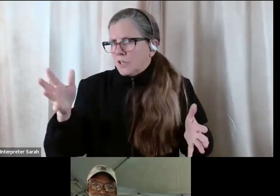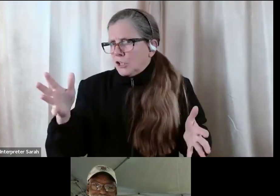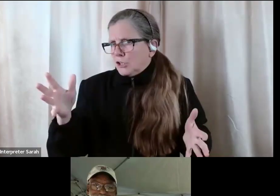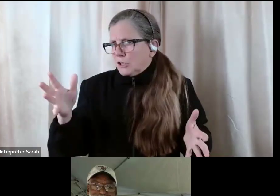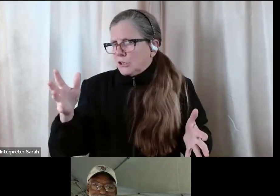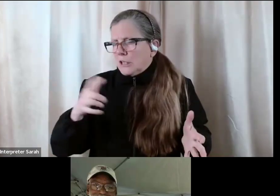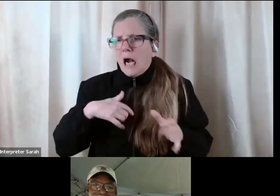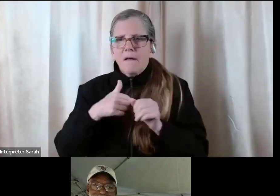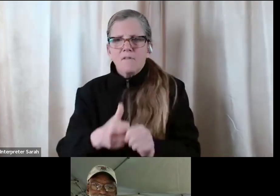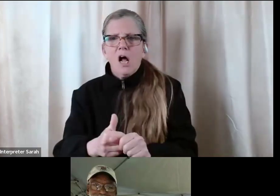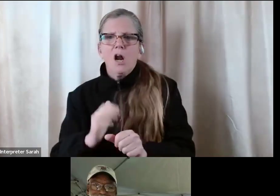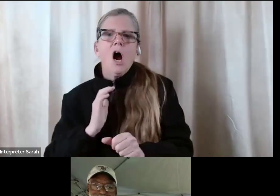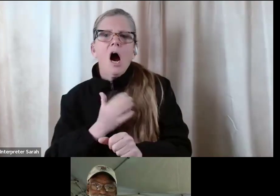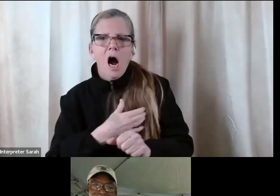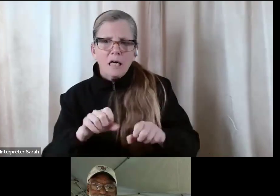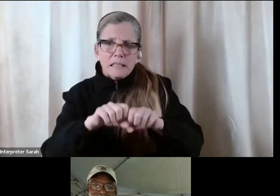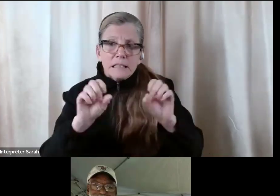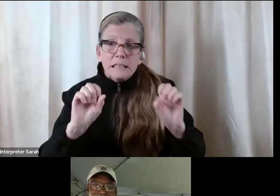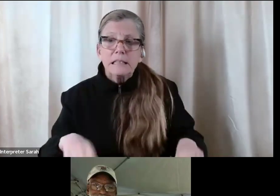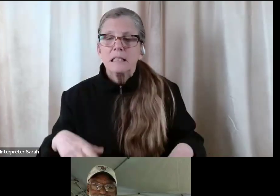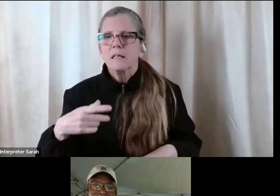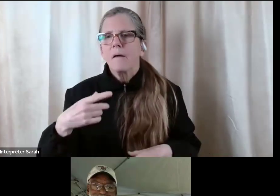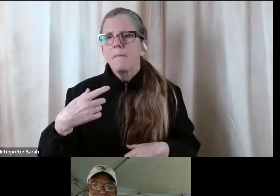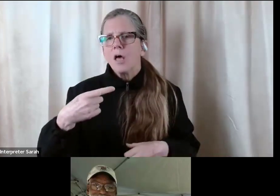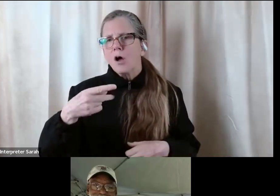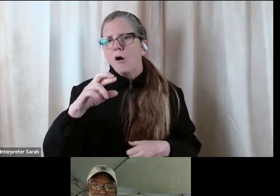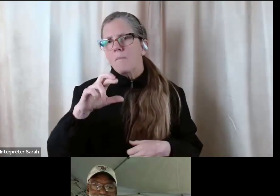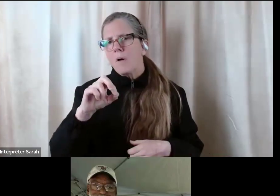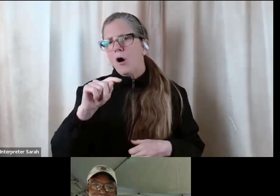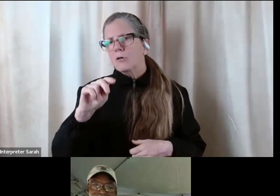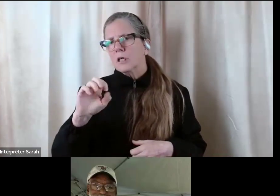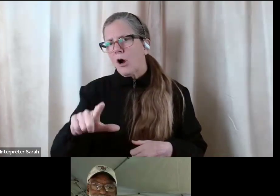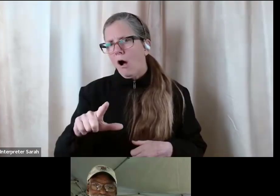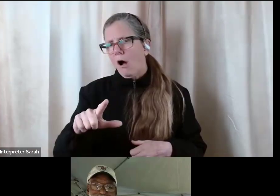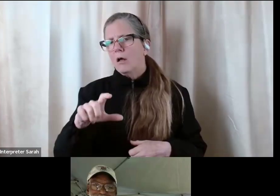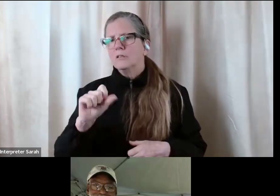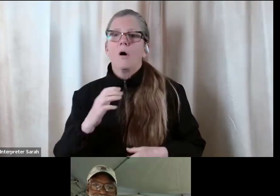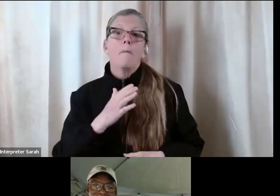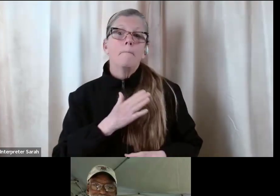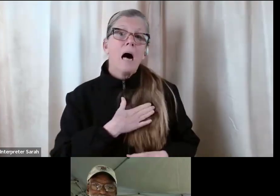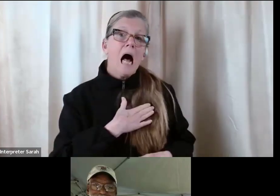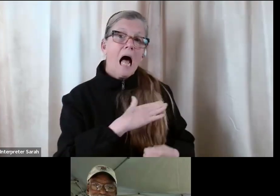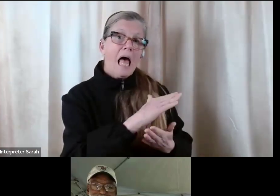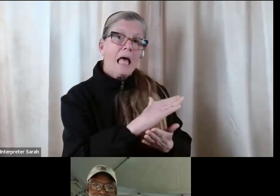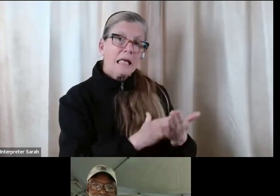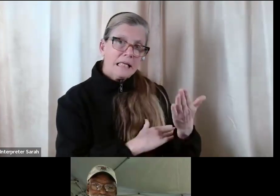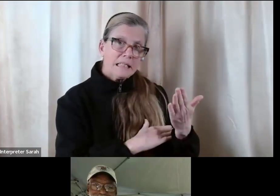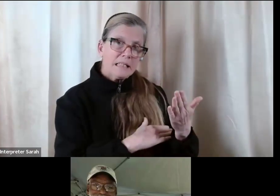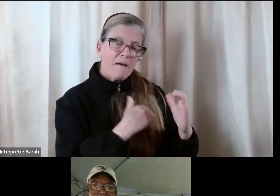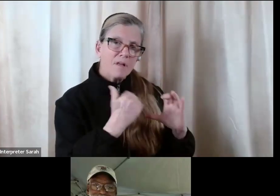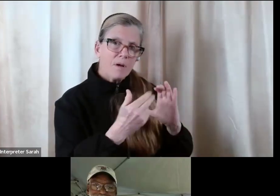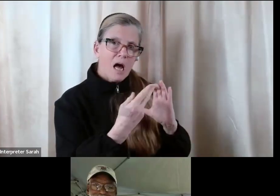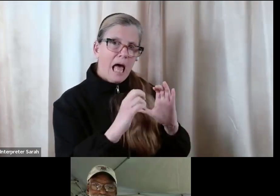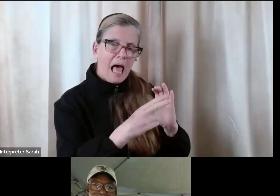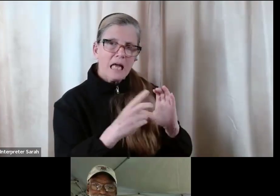our system hashing protocol to, take my list of emails, hash them, and then I do a match to